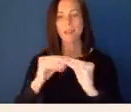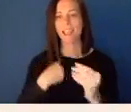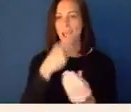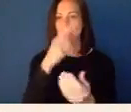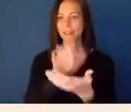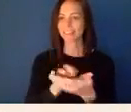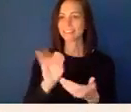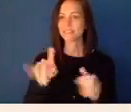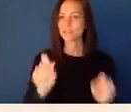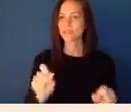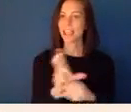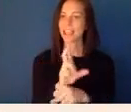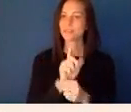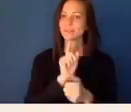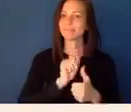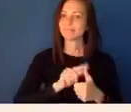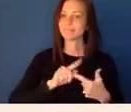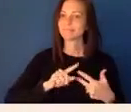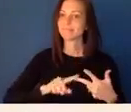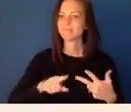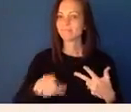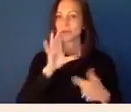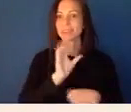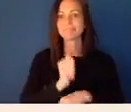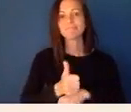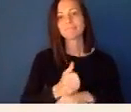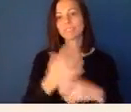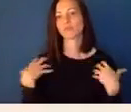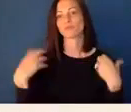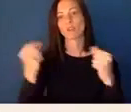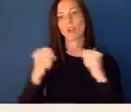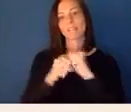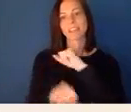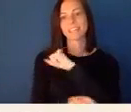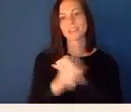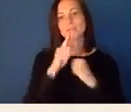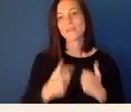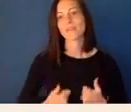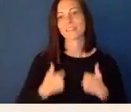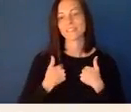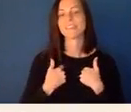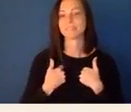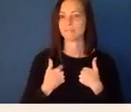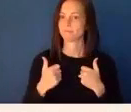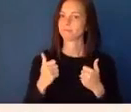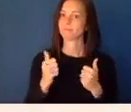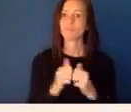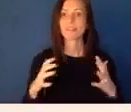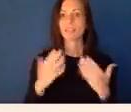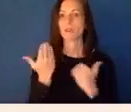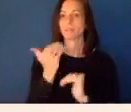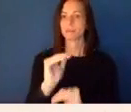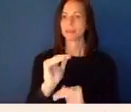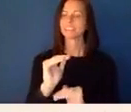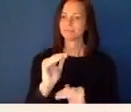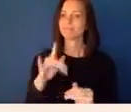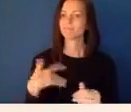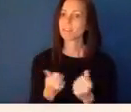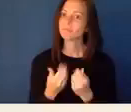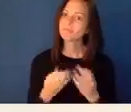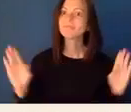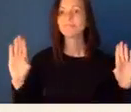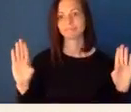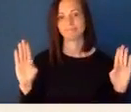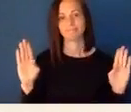three pillars, you'll be building a strong foundation to living a life without limits. So today we're going to talk about these three pillars and what